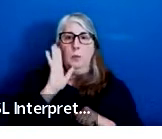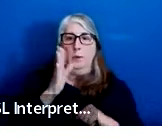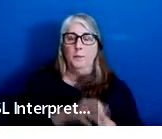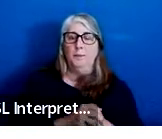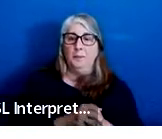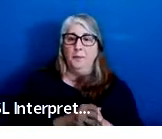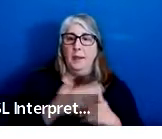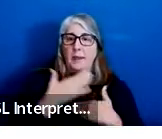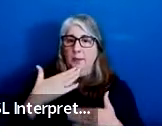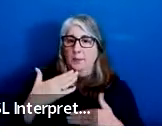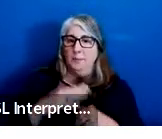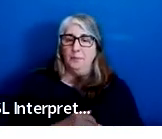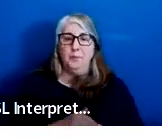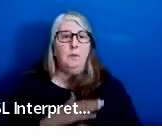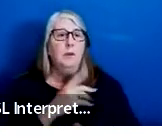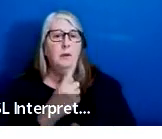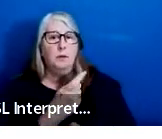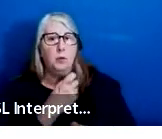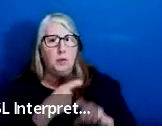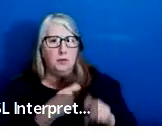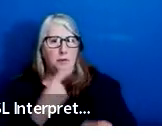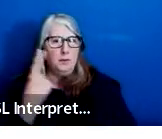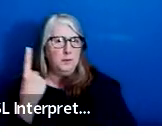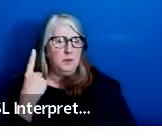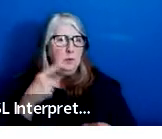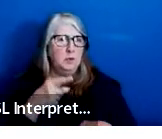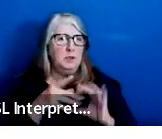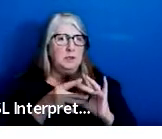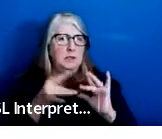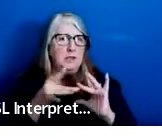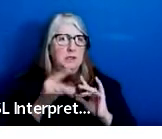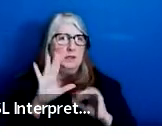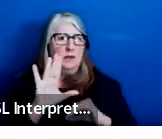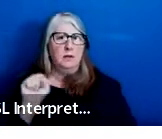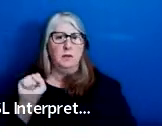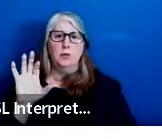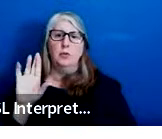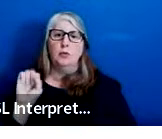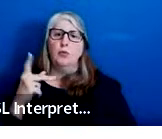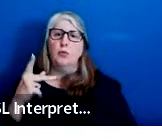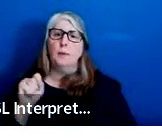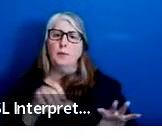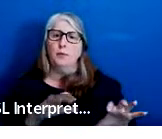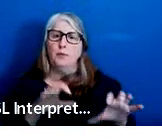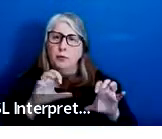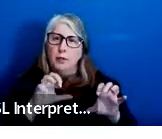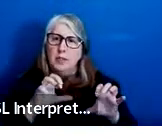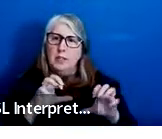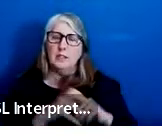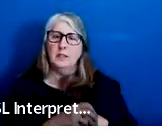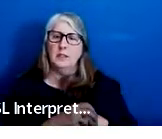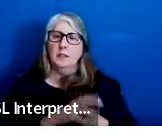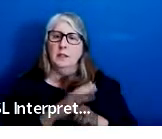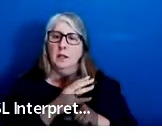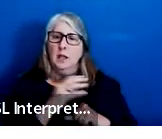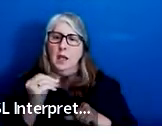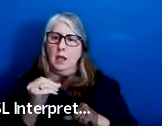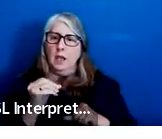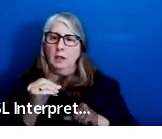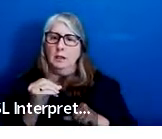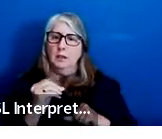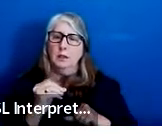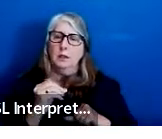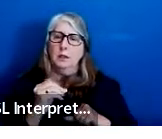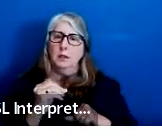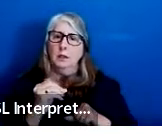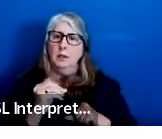There's a question here from a resident who said that they freeze their scraps, but it creates condensation as it thaws and it makes their bags moist and they tend to stick to the bottom